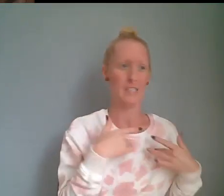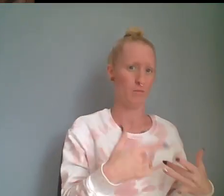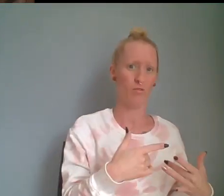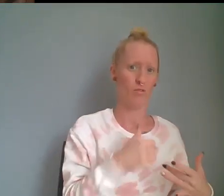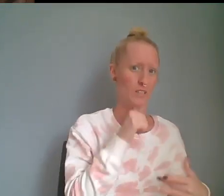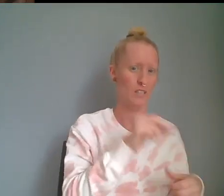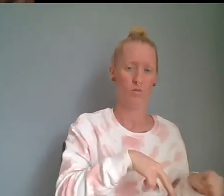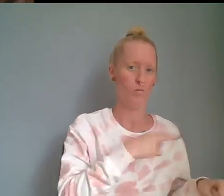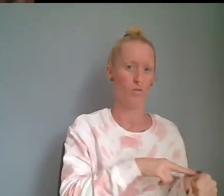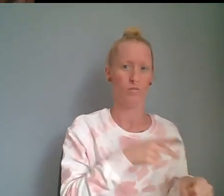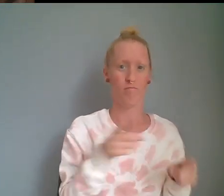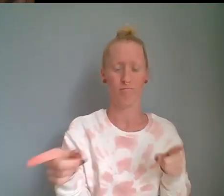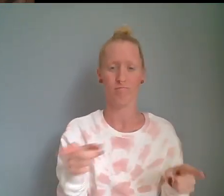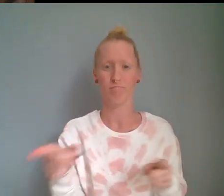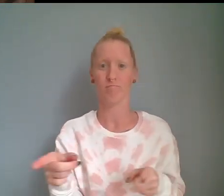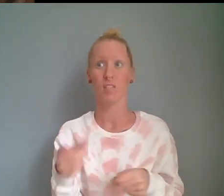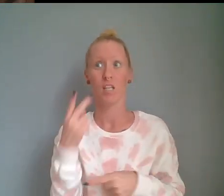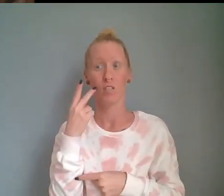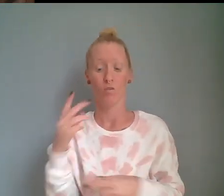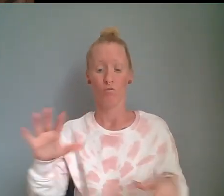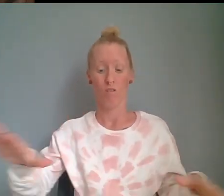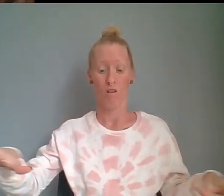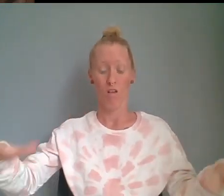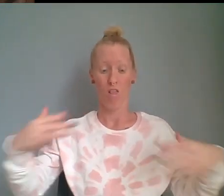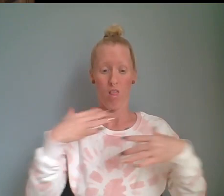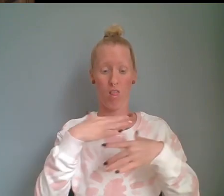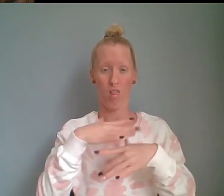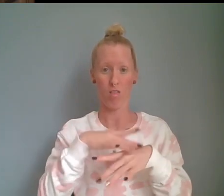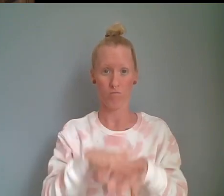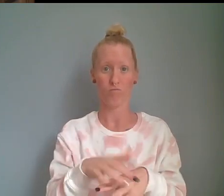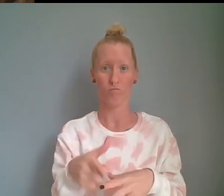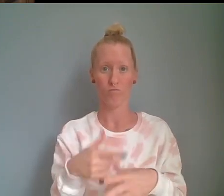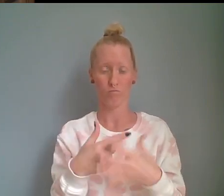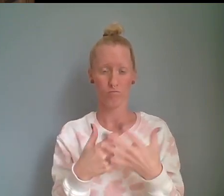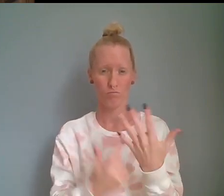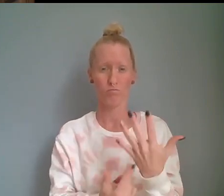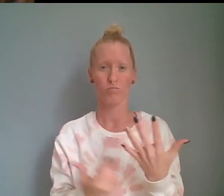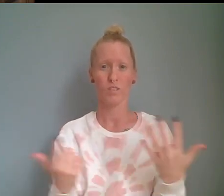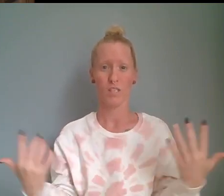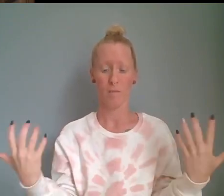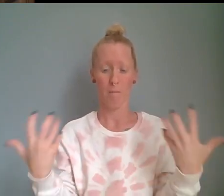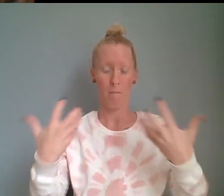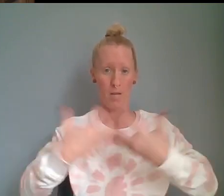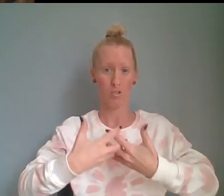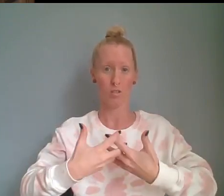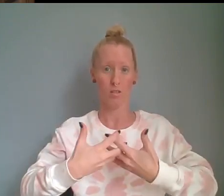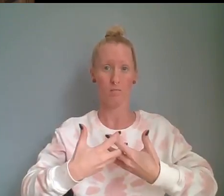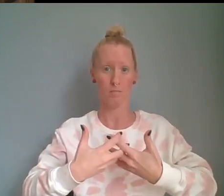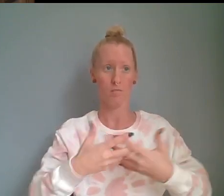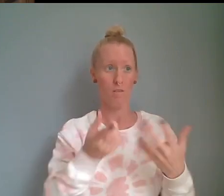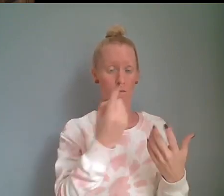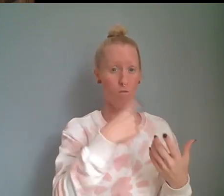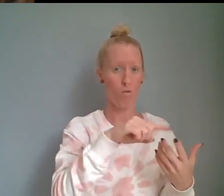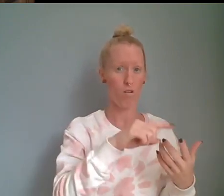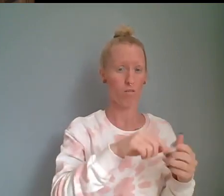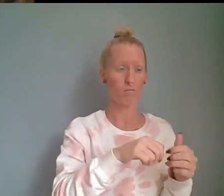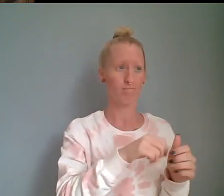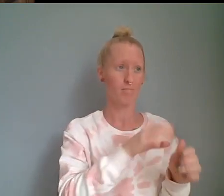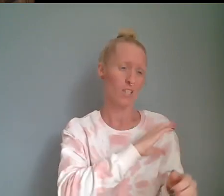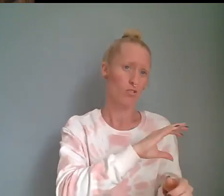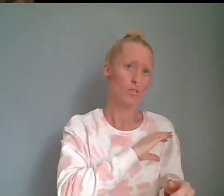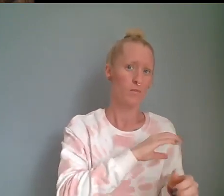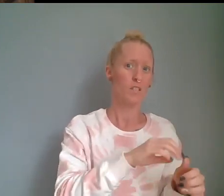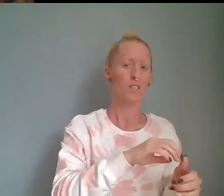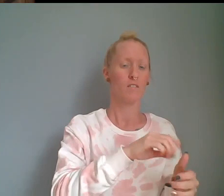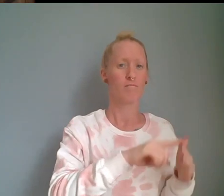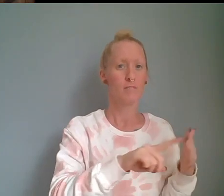the person shows or reports, and you match them up against the existing criteria for different mental disorders. And then